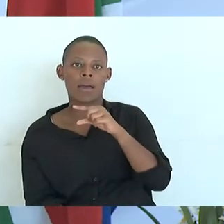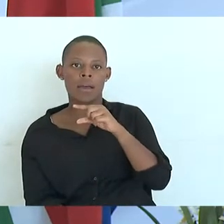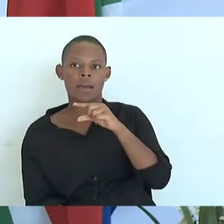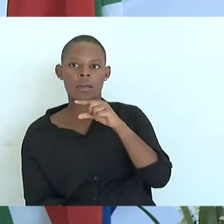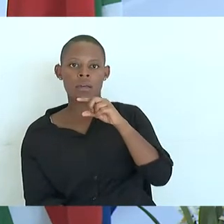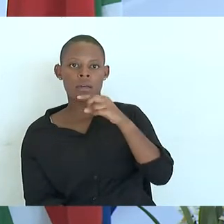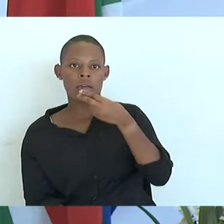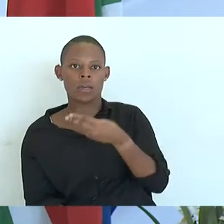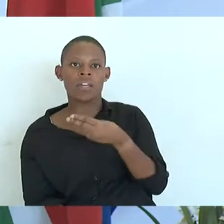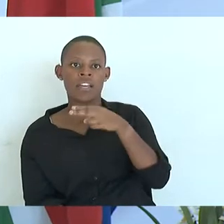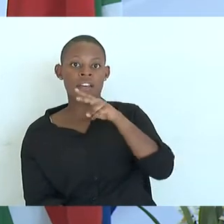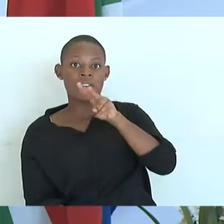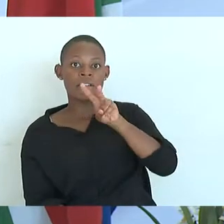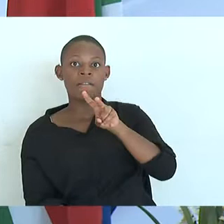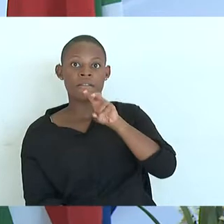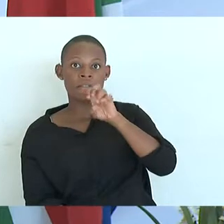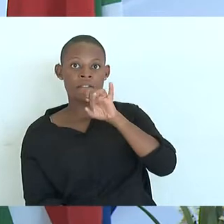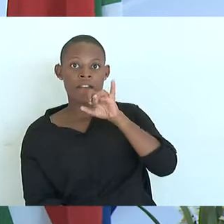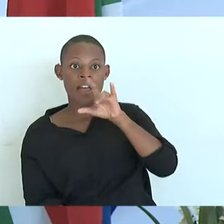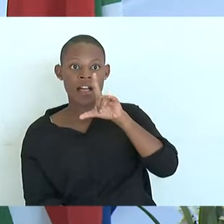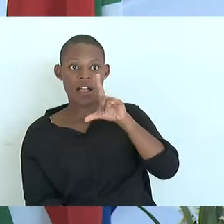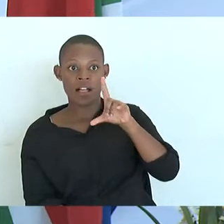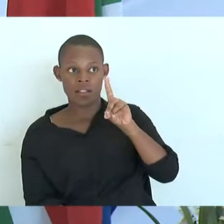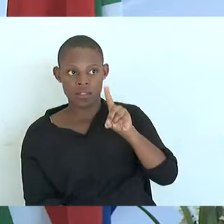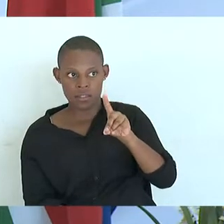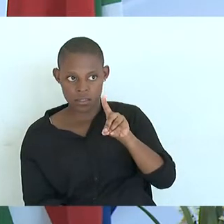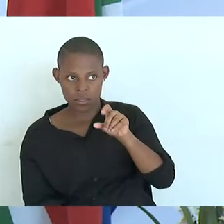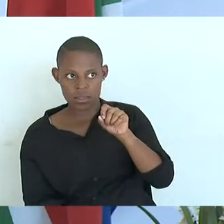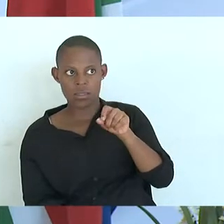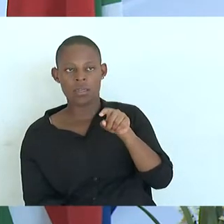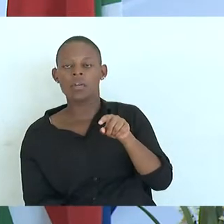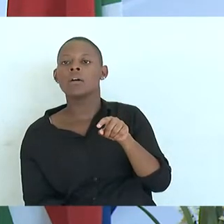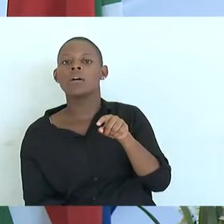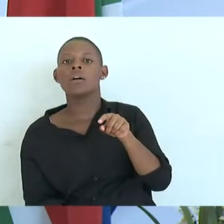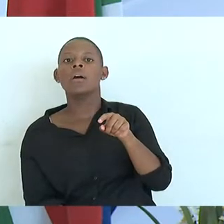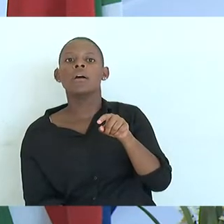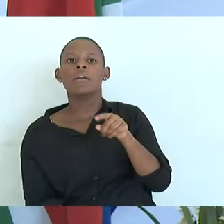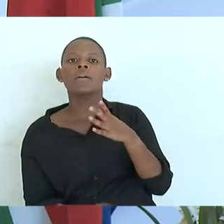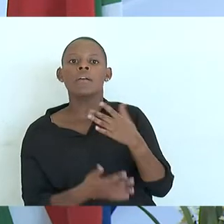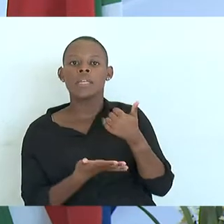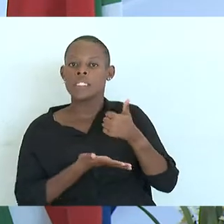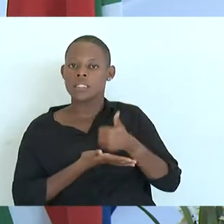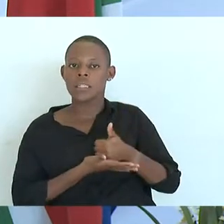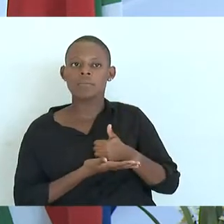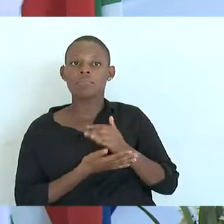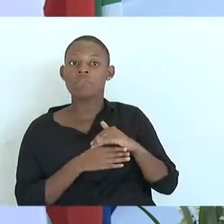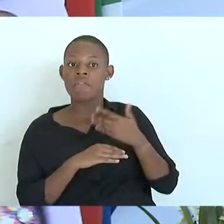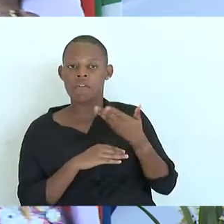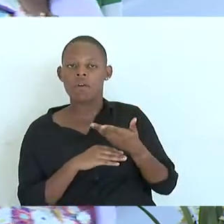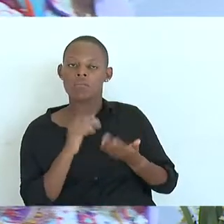and listen to the question when it goes in case we are until.